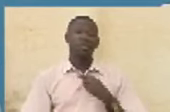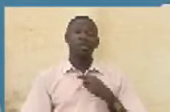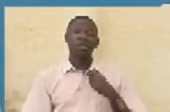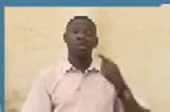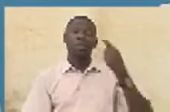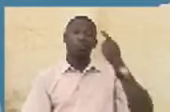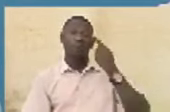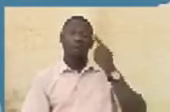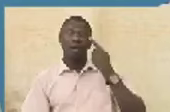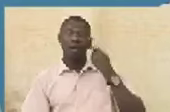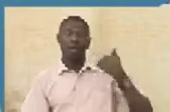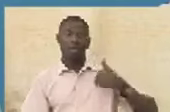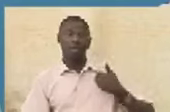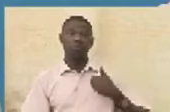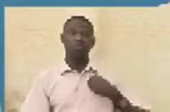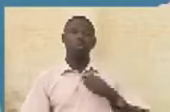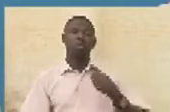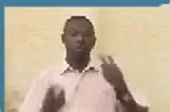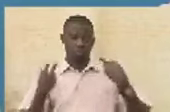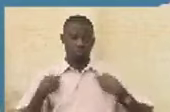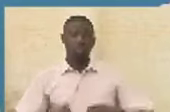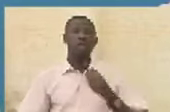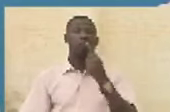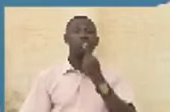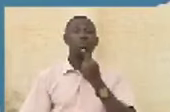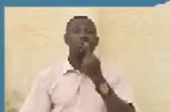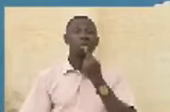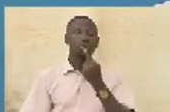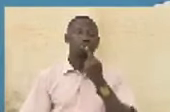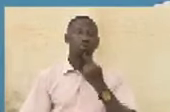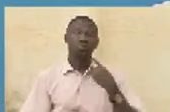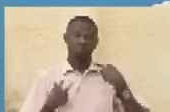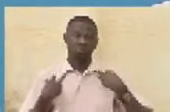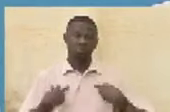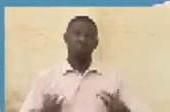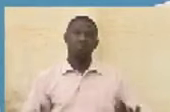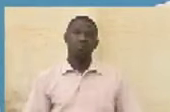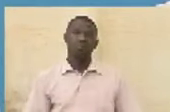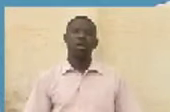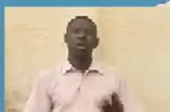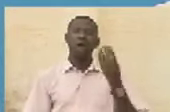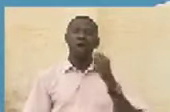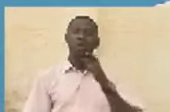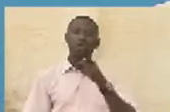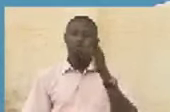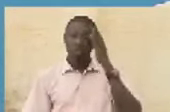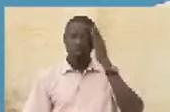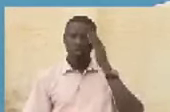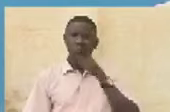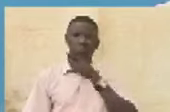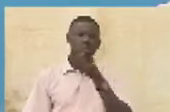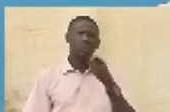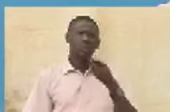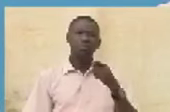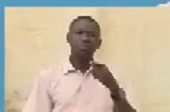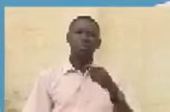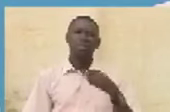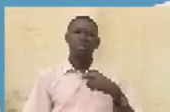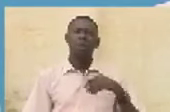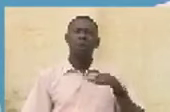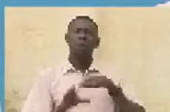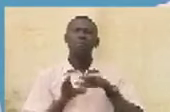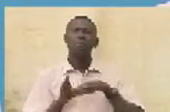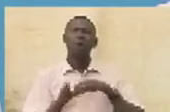these red clothes. How did you know that they were Malians? Ite ya lon nyaadi la ko ni mo Maliano